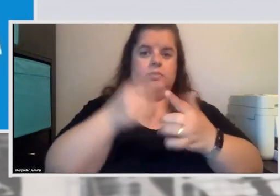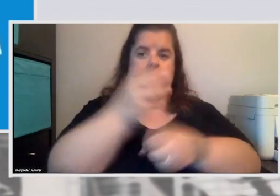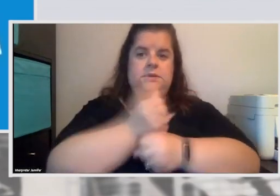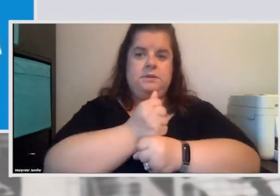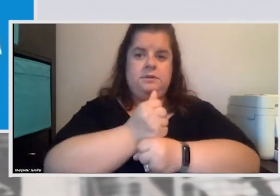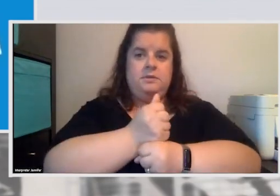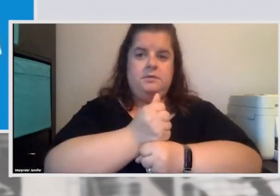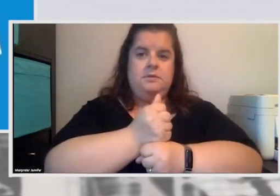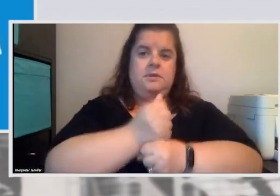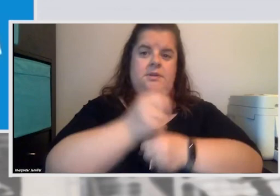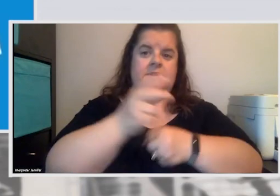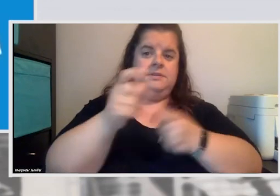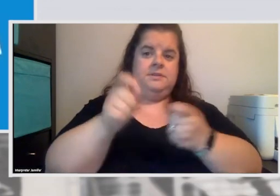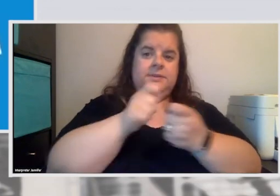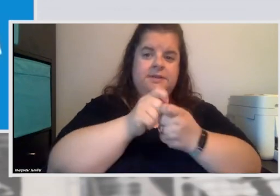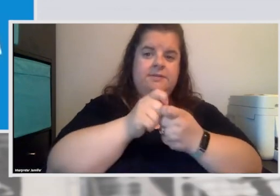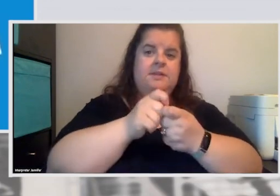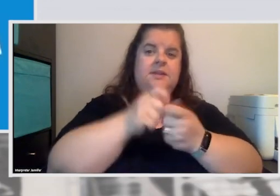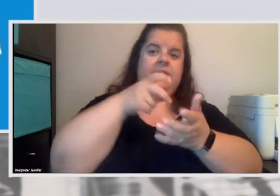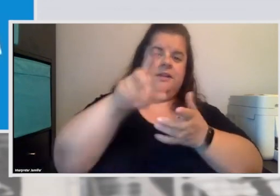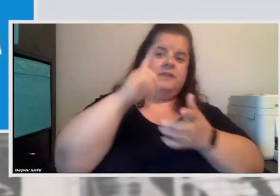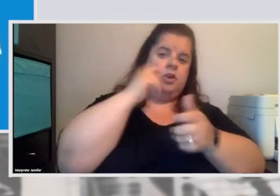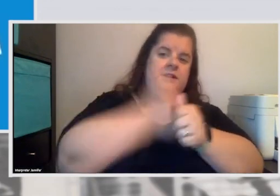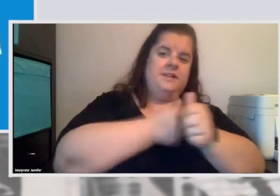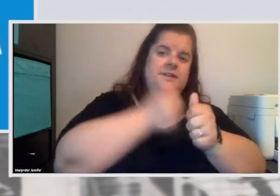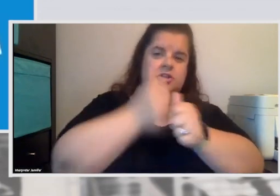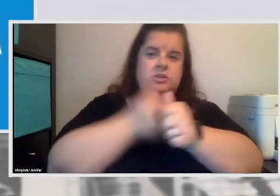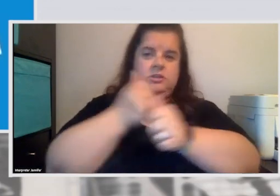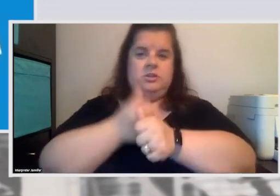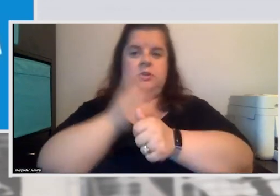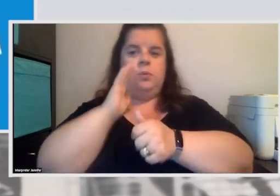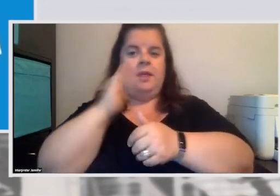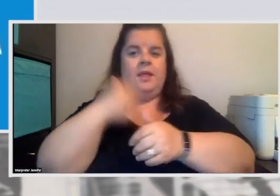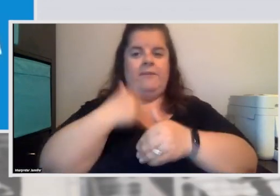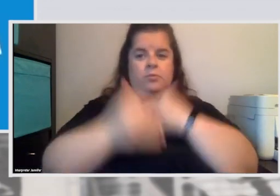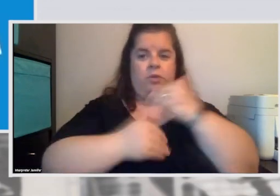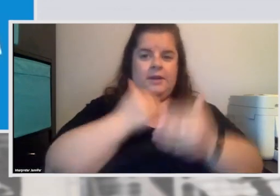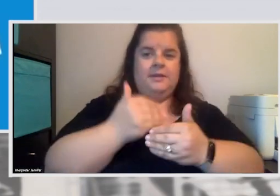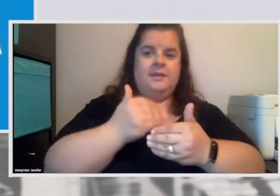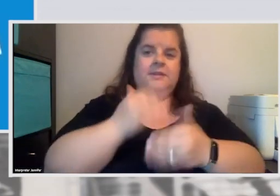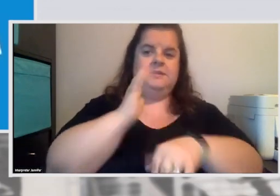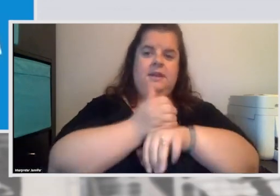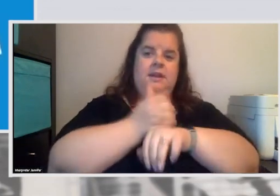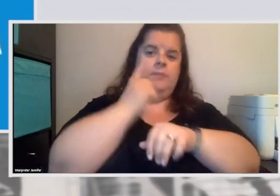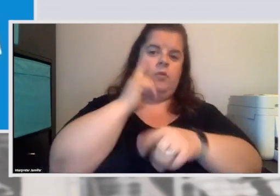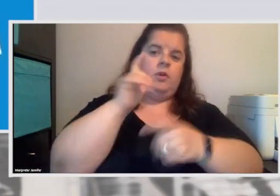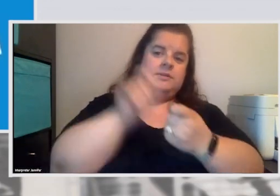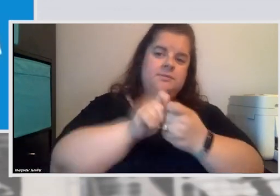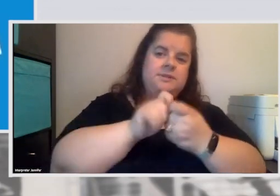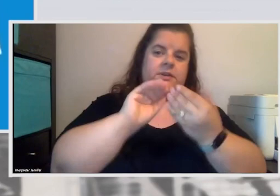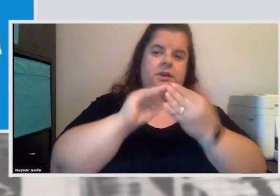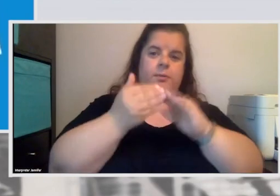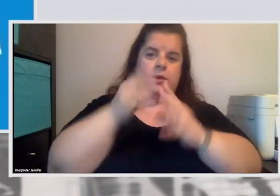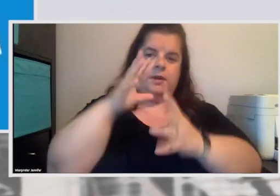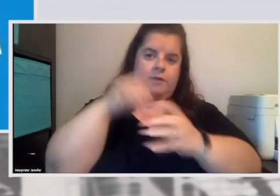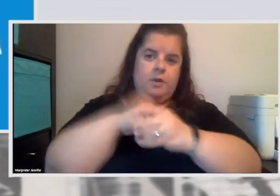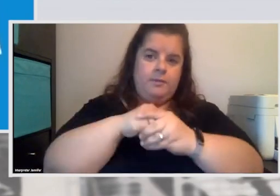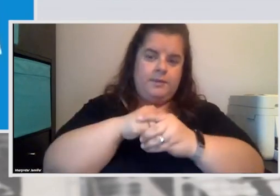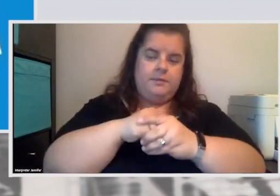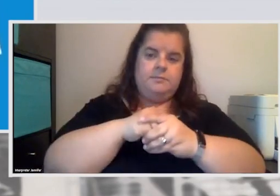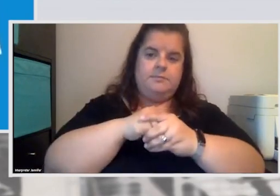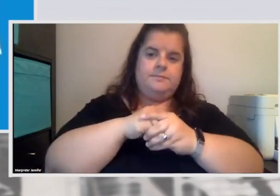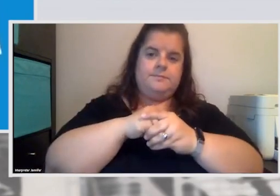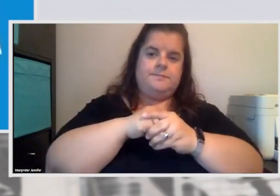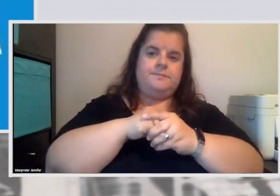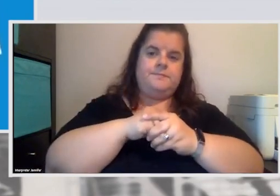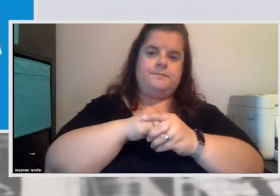specifically invest in each individual avenue. Yes, there will be a processes set up that provide tailored sort of community input as to